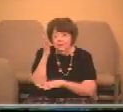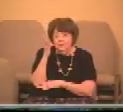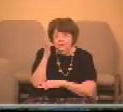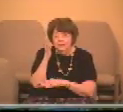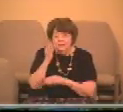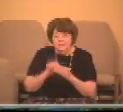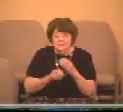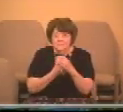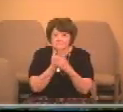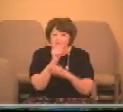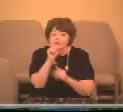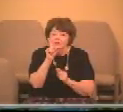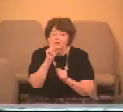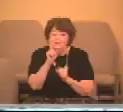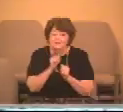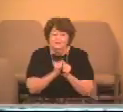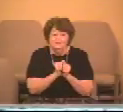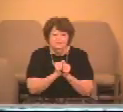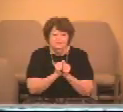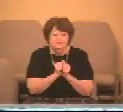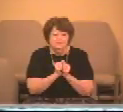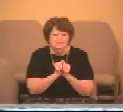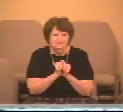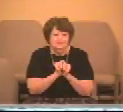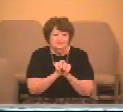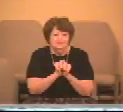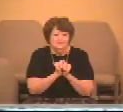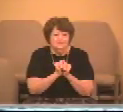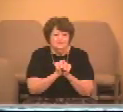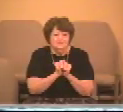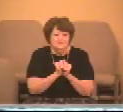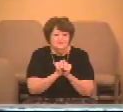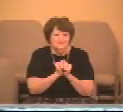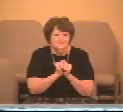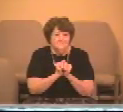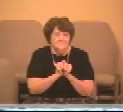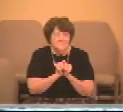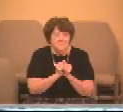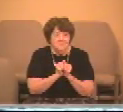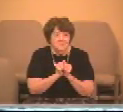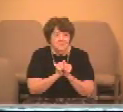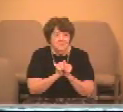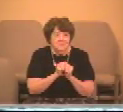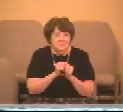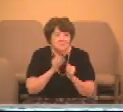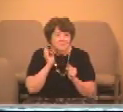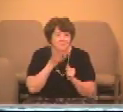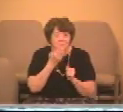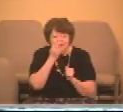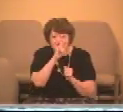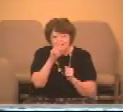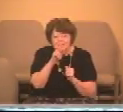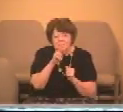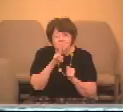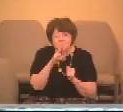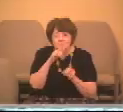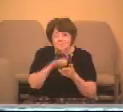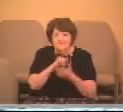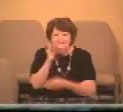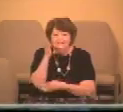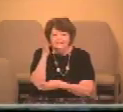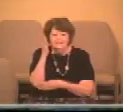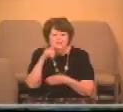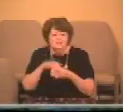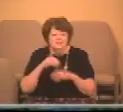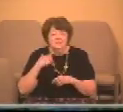Up. Here's a little closer look. This is a couple pictures we took in Quebec. When I saw this